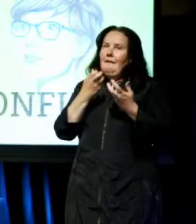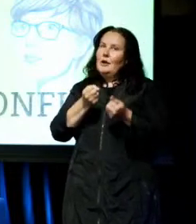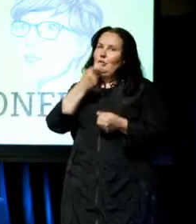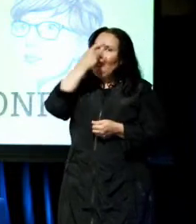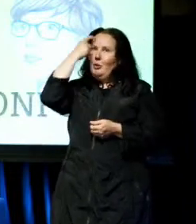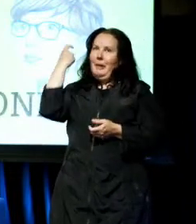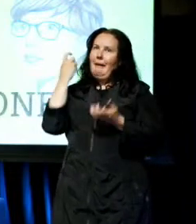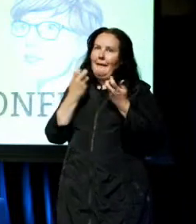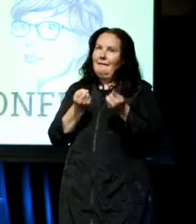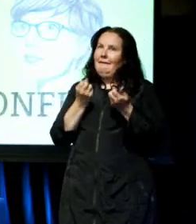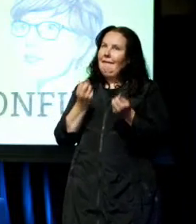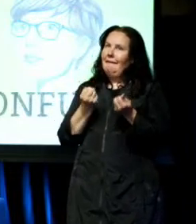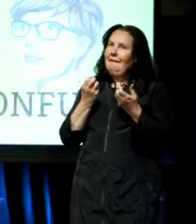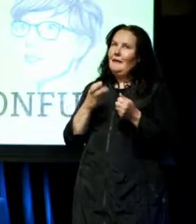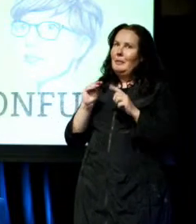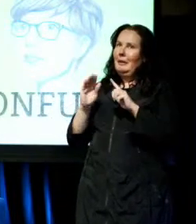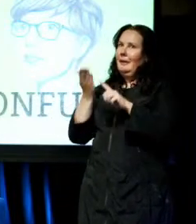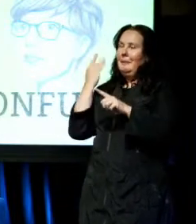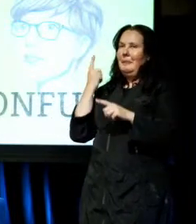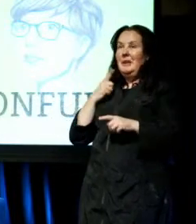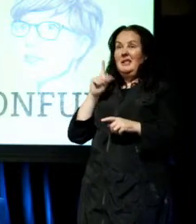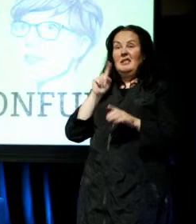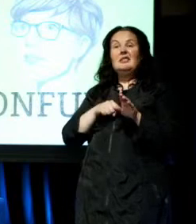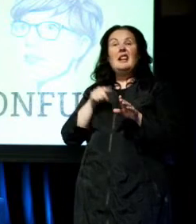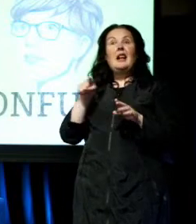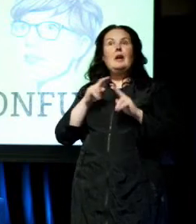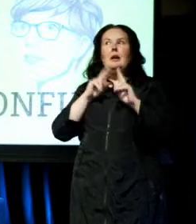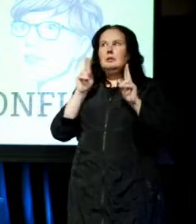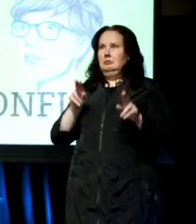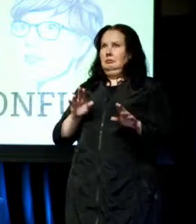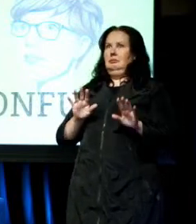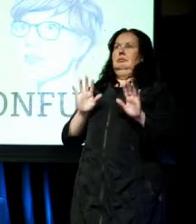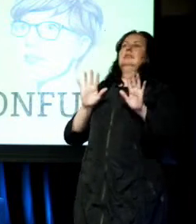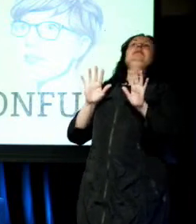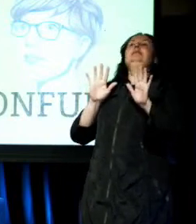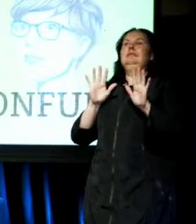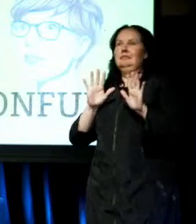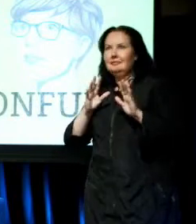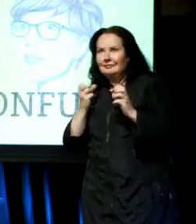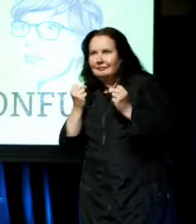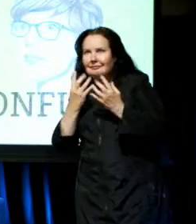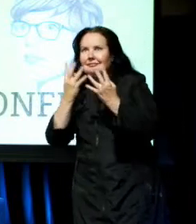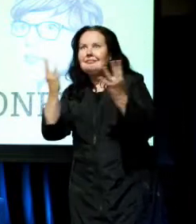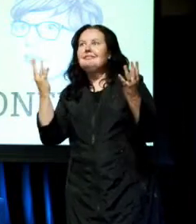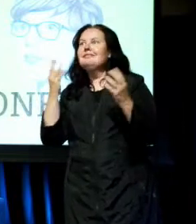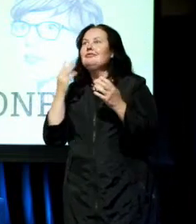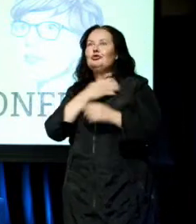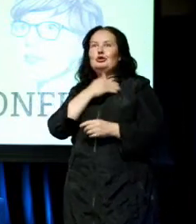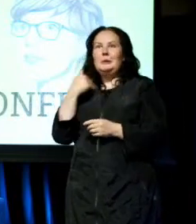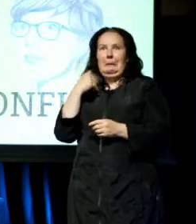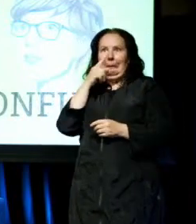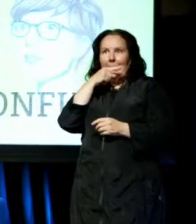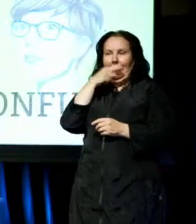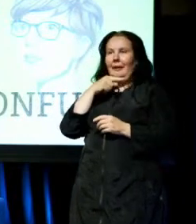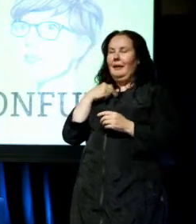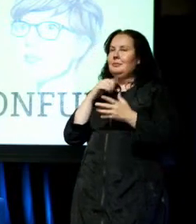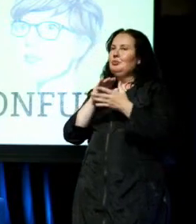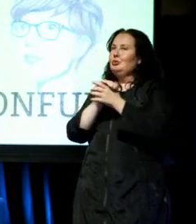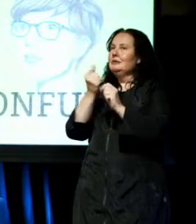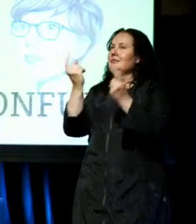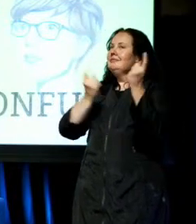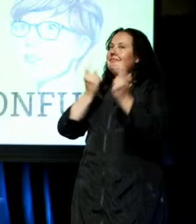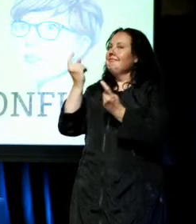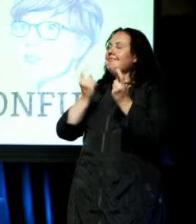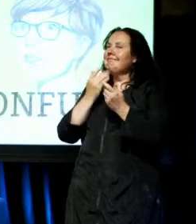strange to be out of our houses and especially in a big room with strangers. So I really appreciate you coming out. Thank you. Let's get to